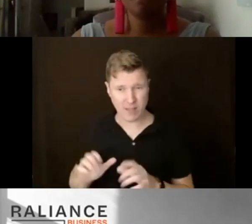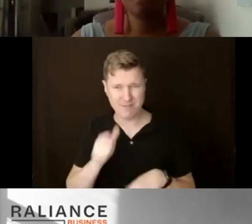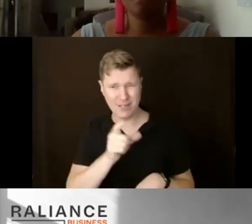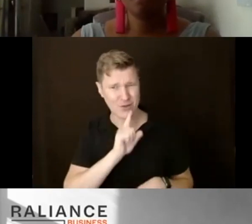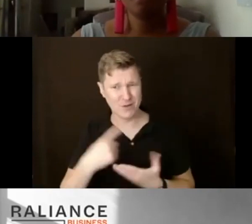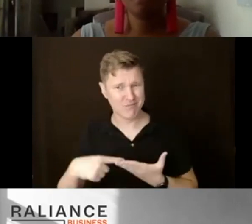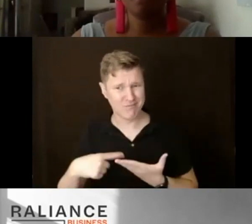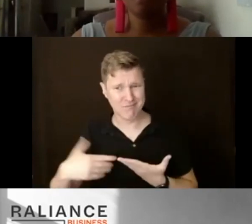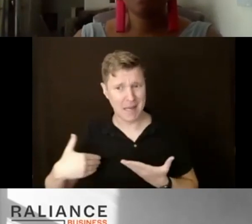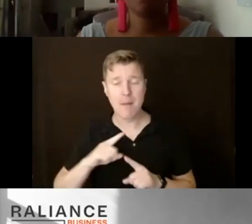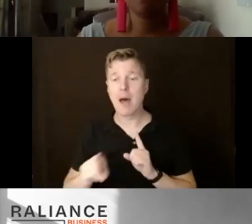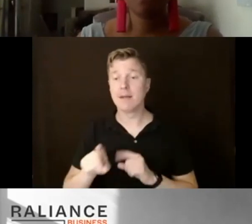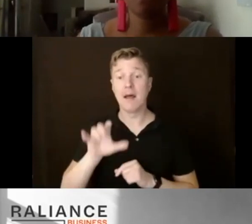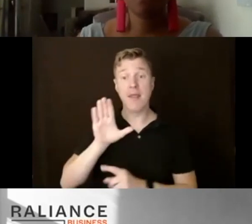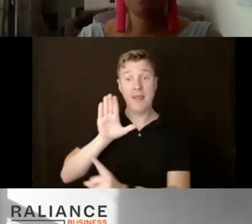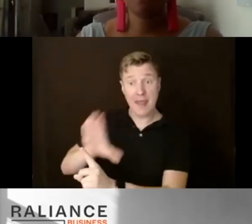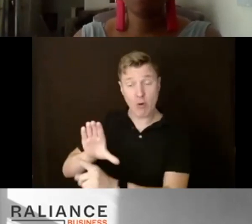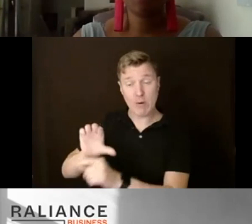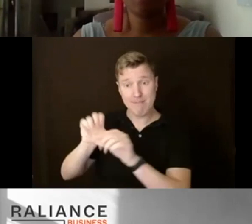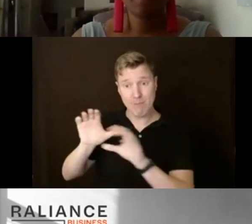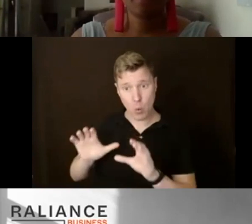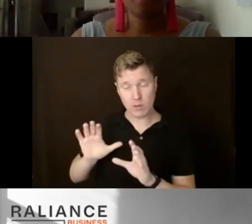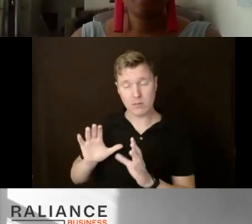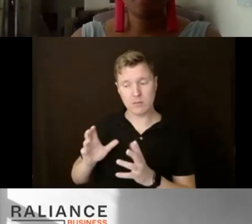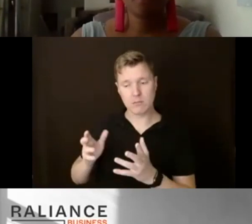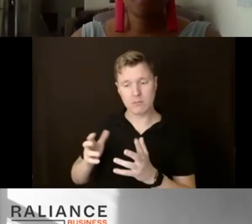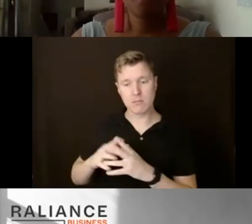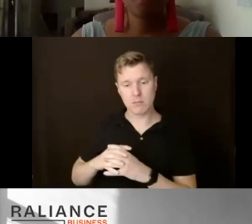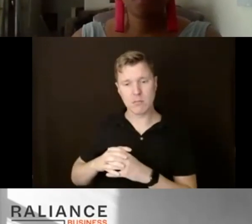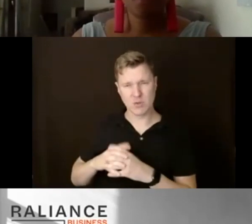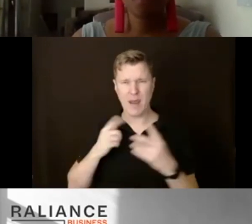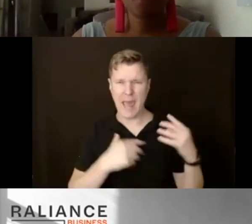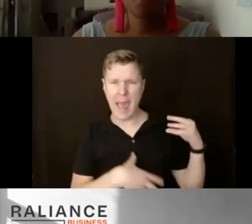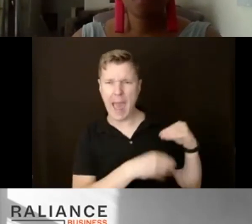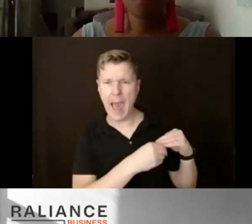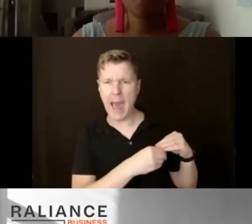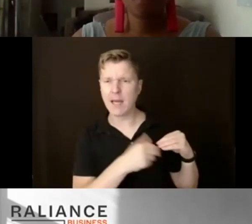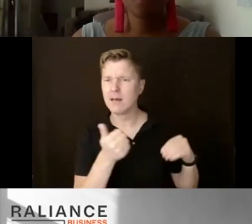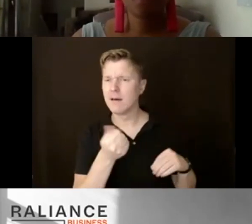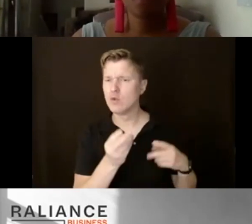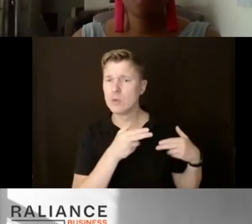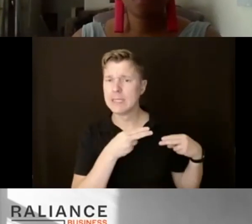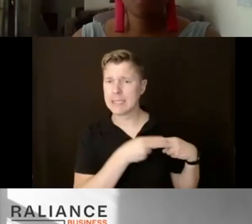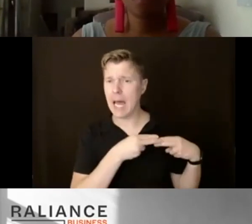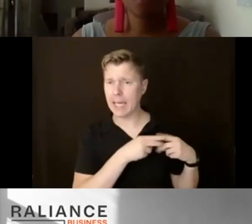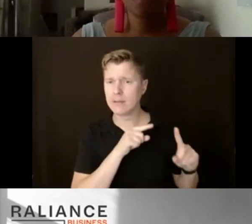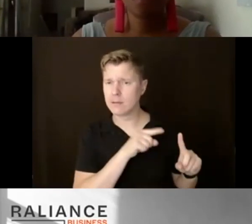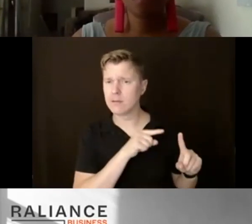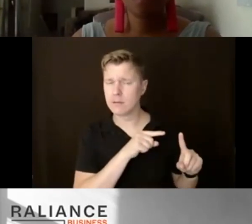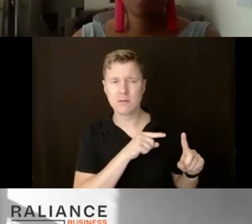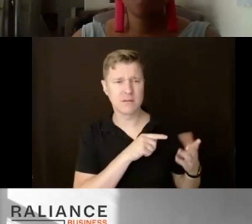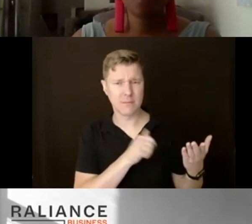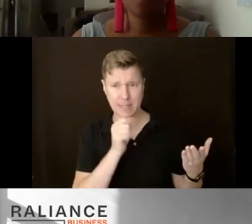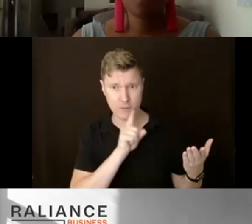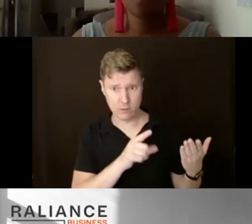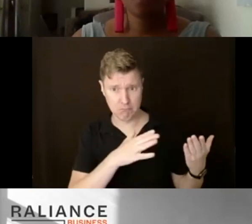know, their employees. And so I had added a couple of slides. Those are the ones that, and I don't know if you shared